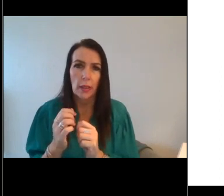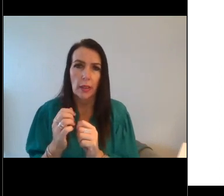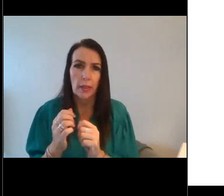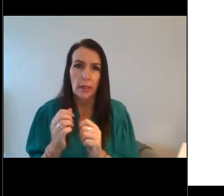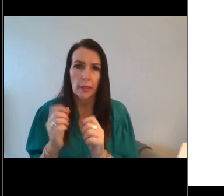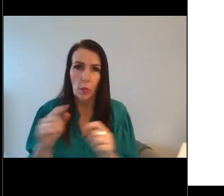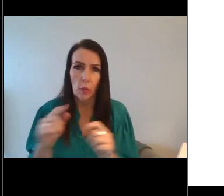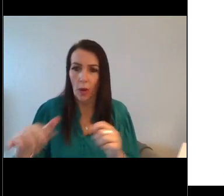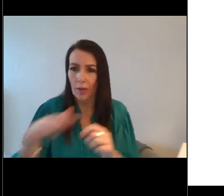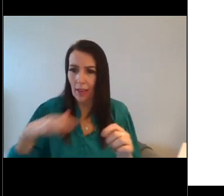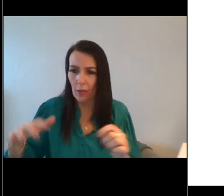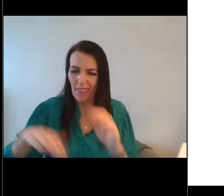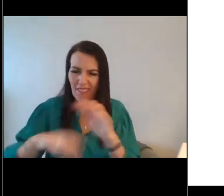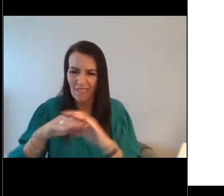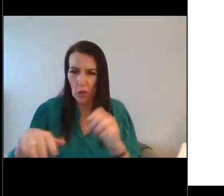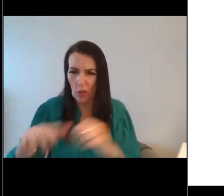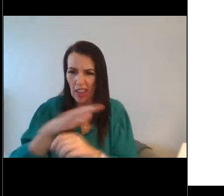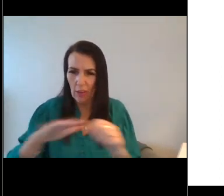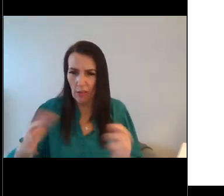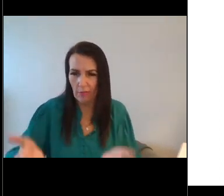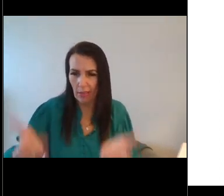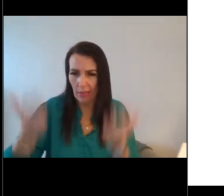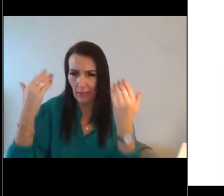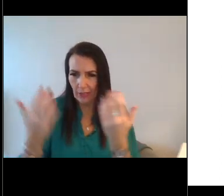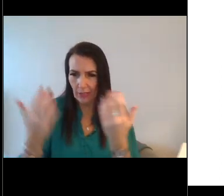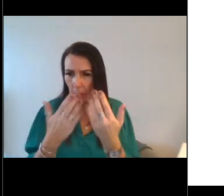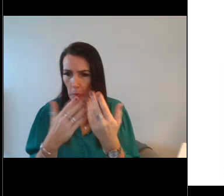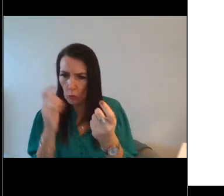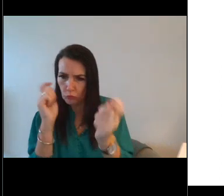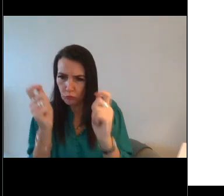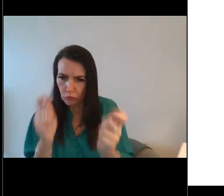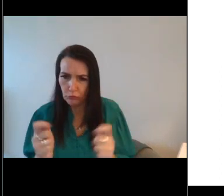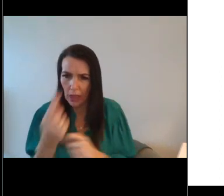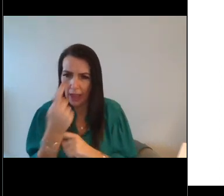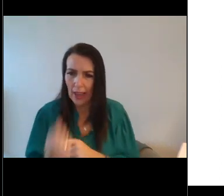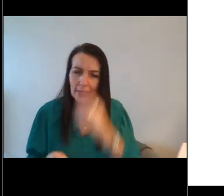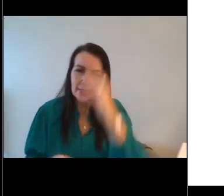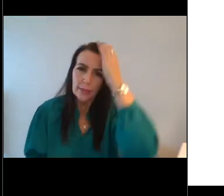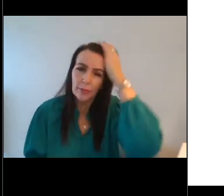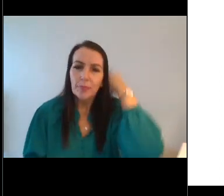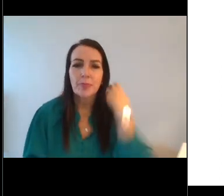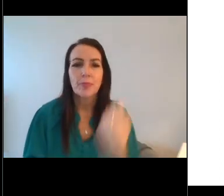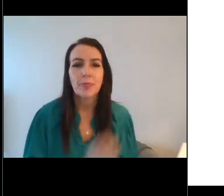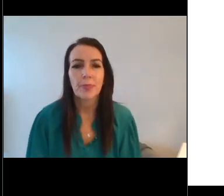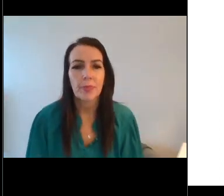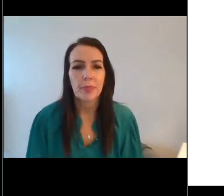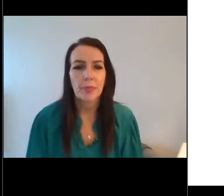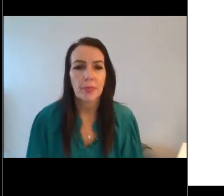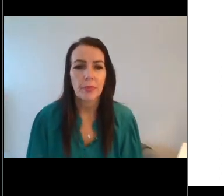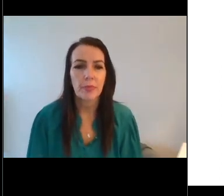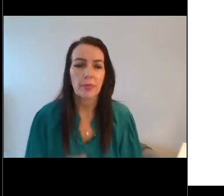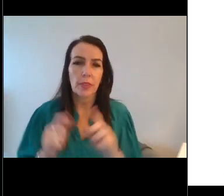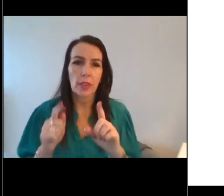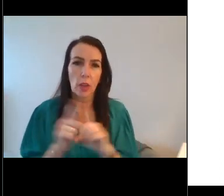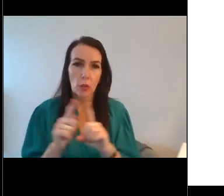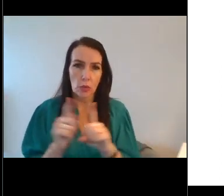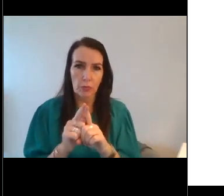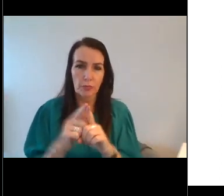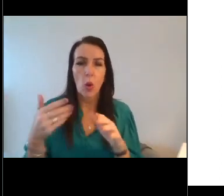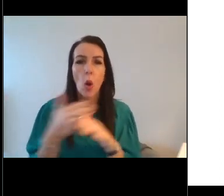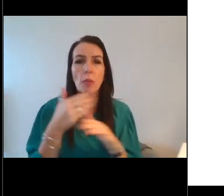That this whole area is being lifted, and there's a bit more place shaping about it as well. And also there are operational